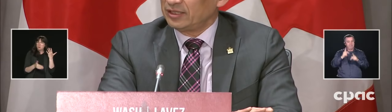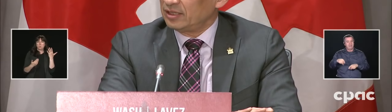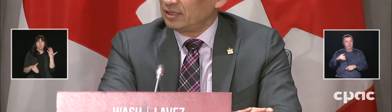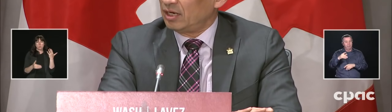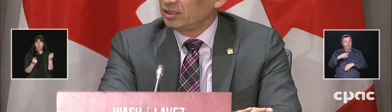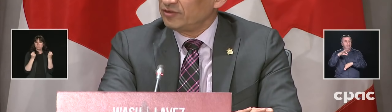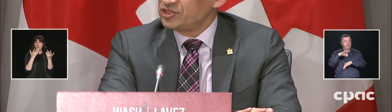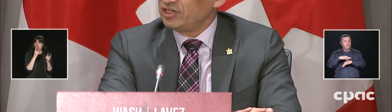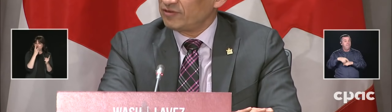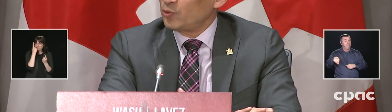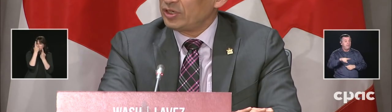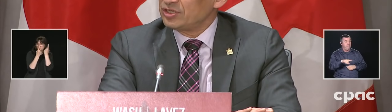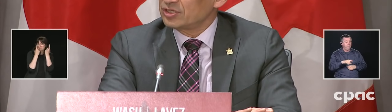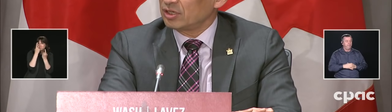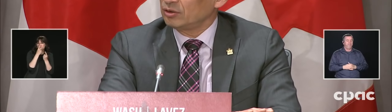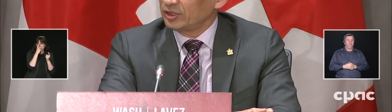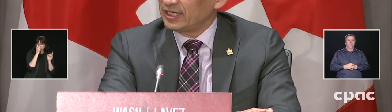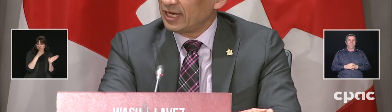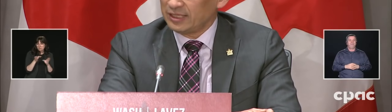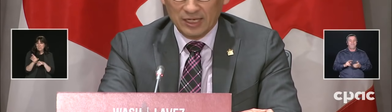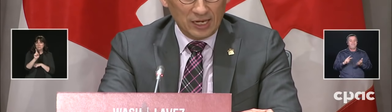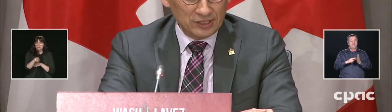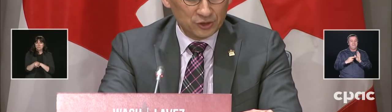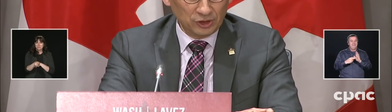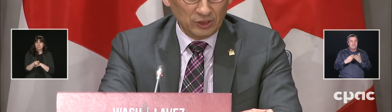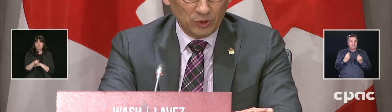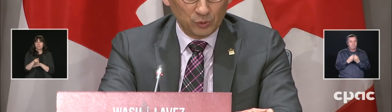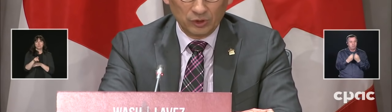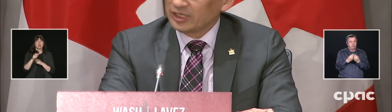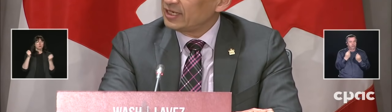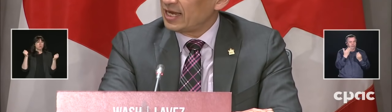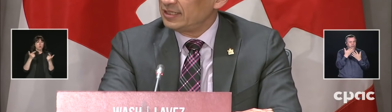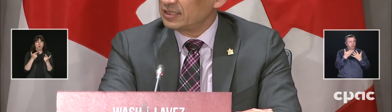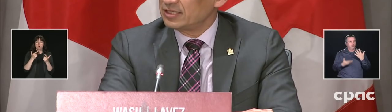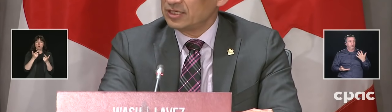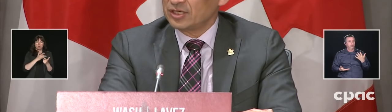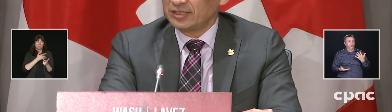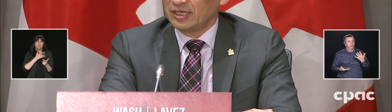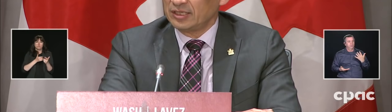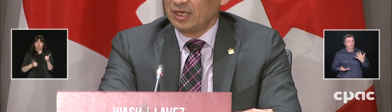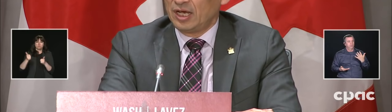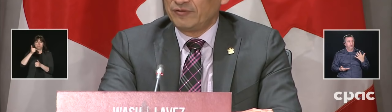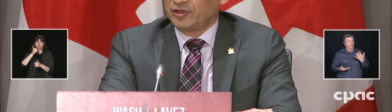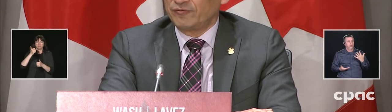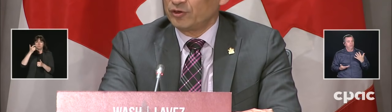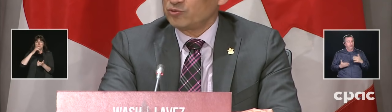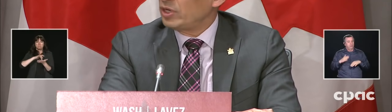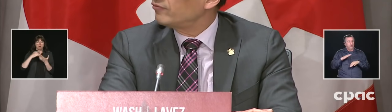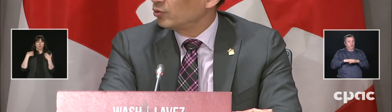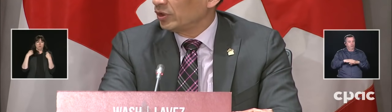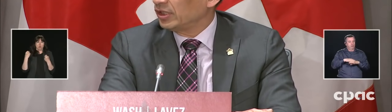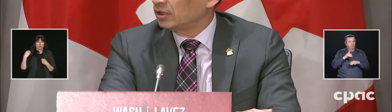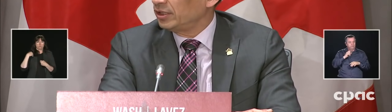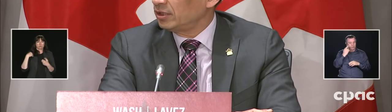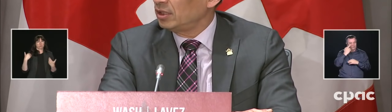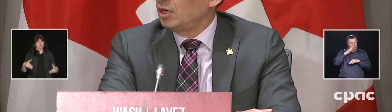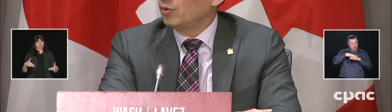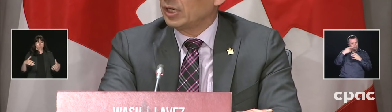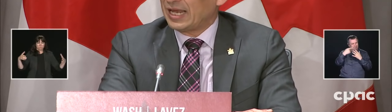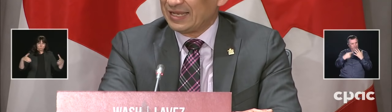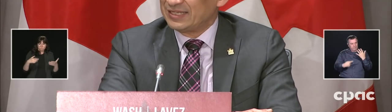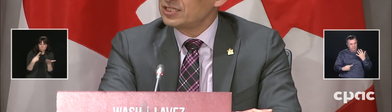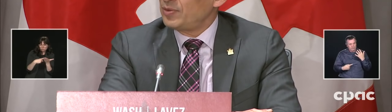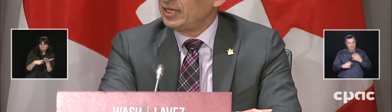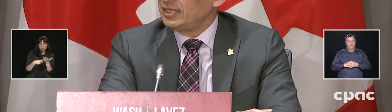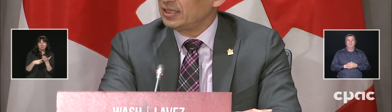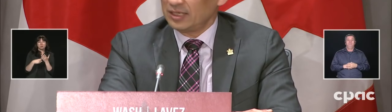in play that all of the chief MOHs are looking at. And certainly what we're looking at is not that after the first wave where we're in the clear.